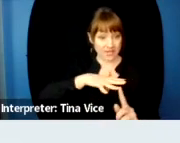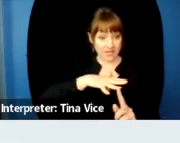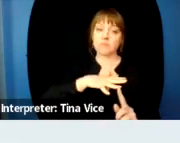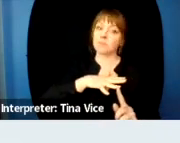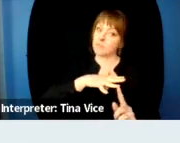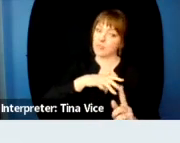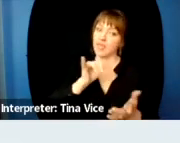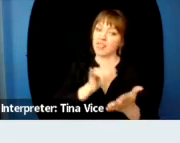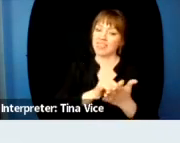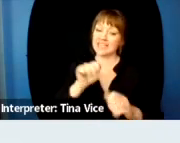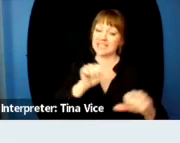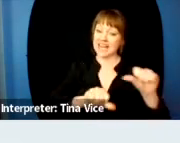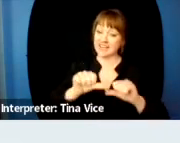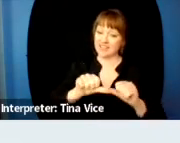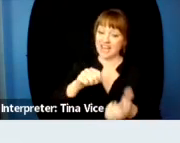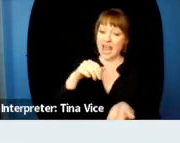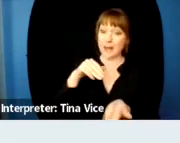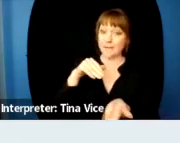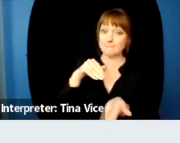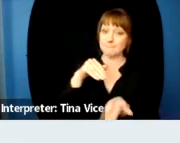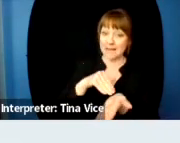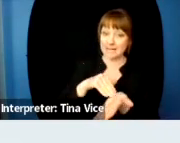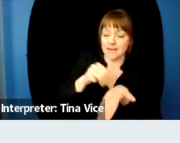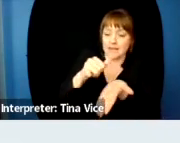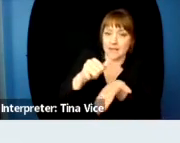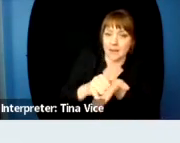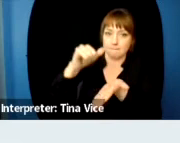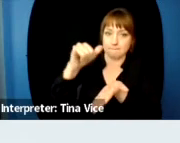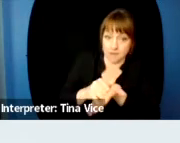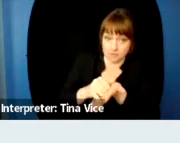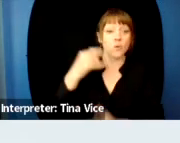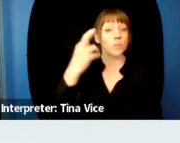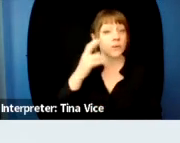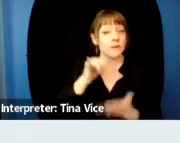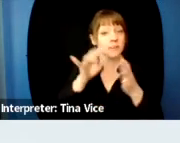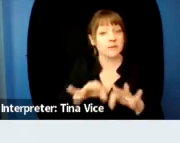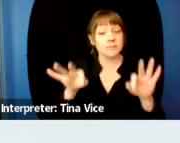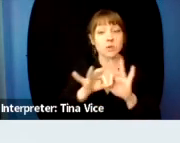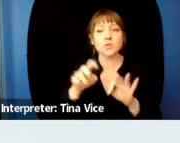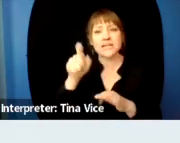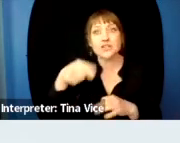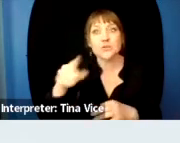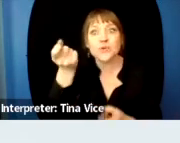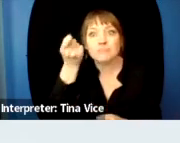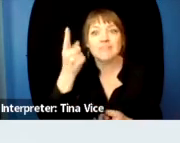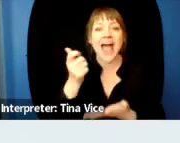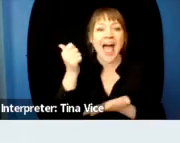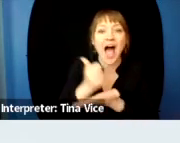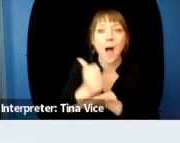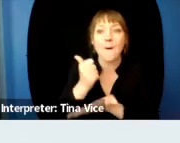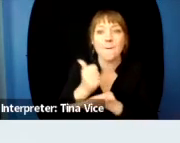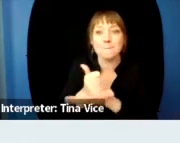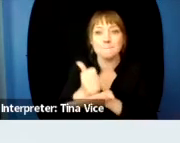and medically impossible. So the reason that's really important is because we need you to help. If we have somebody